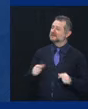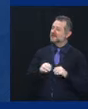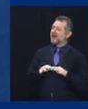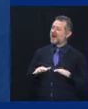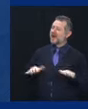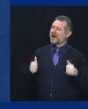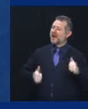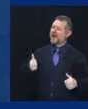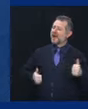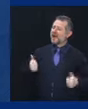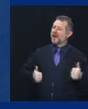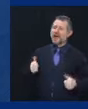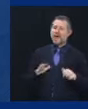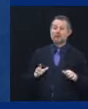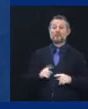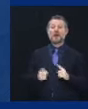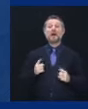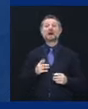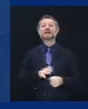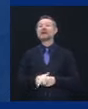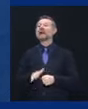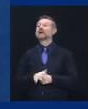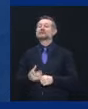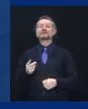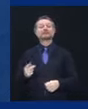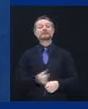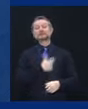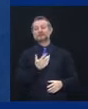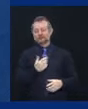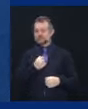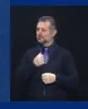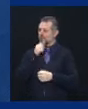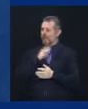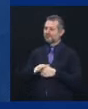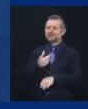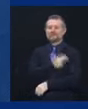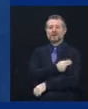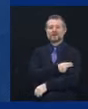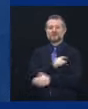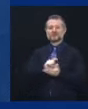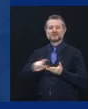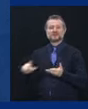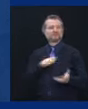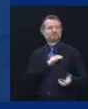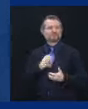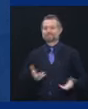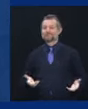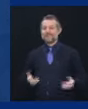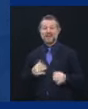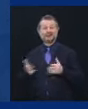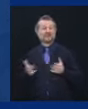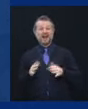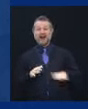have product, so to speak. We have 1,200